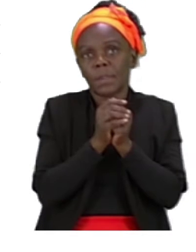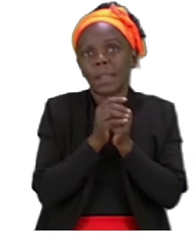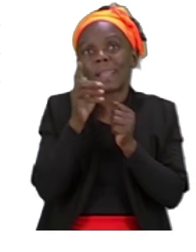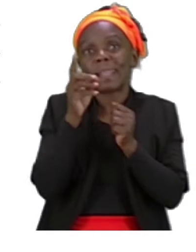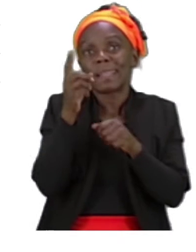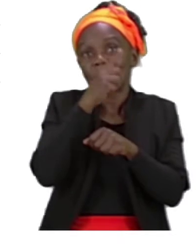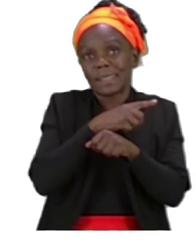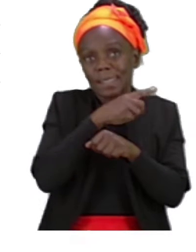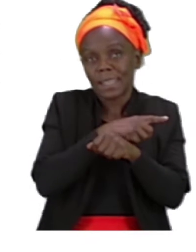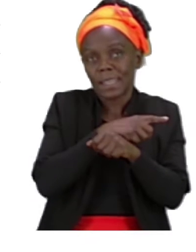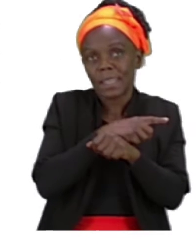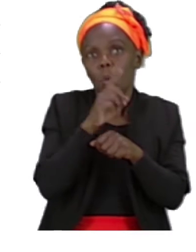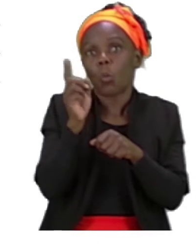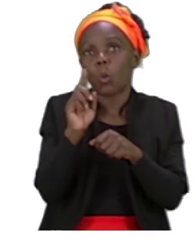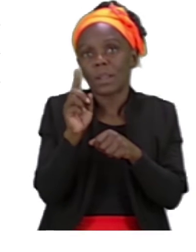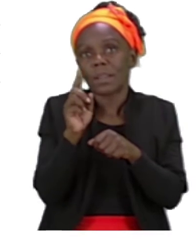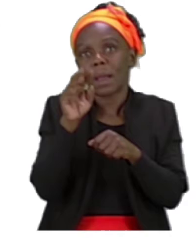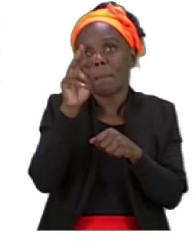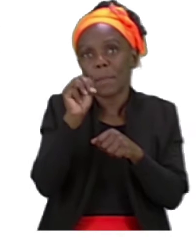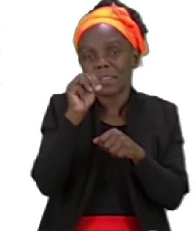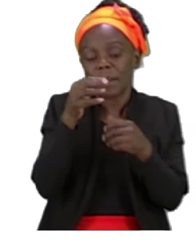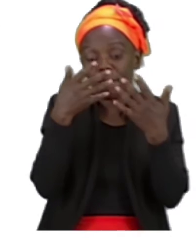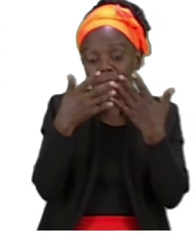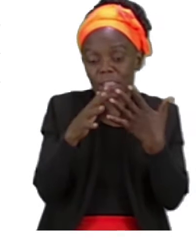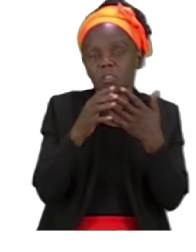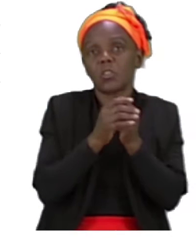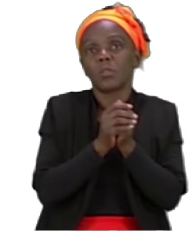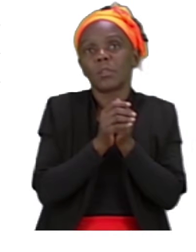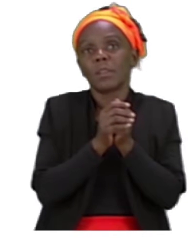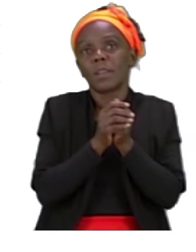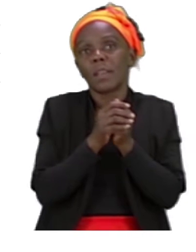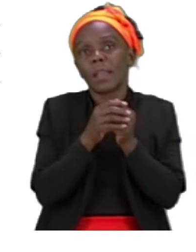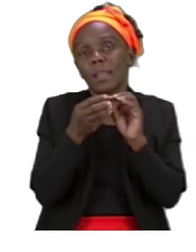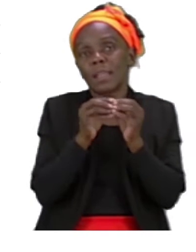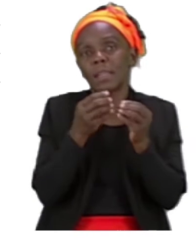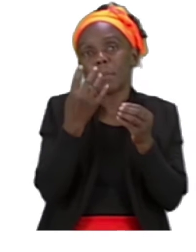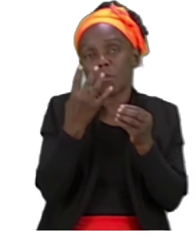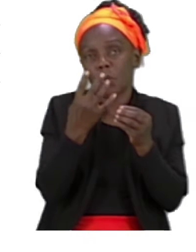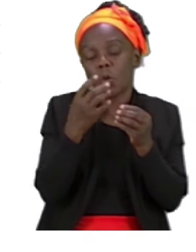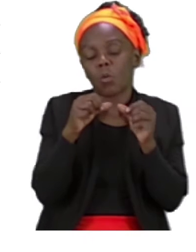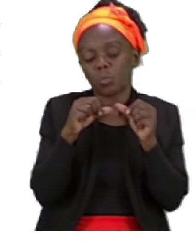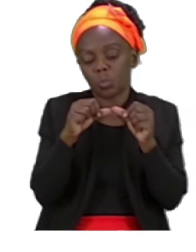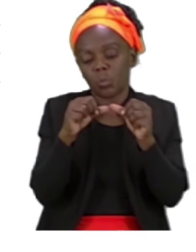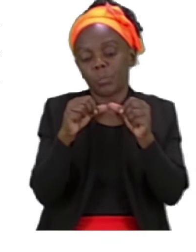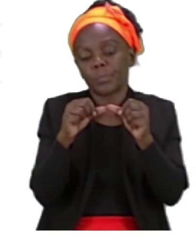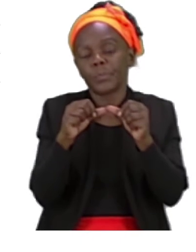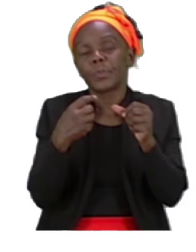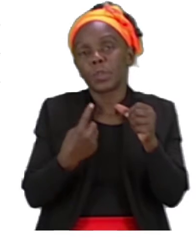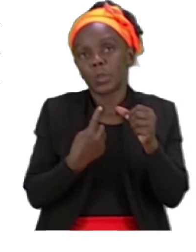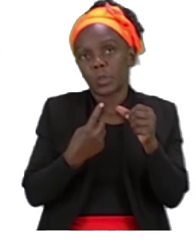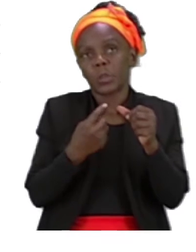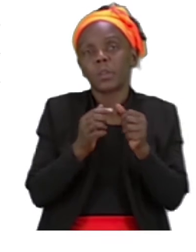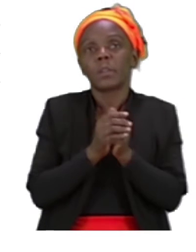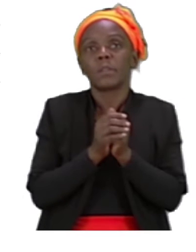one, boys and girls, I'm going to ask you to do that by yourself. Take a good look at the calendar later on and fill